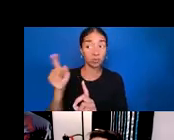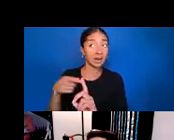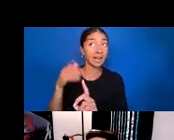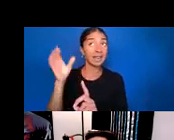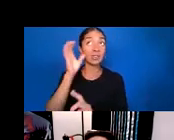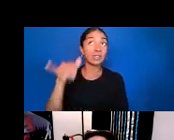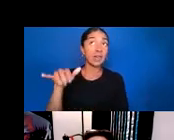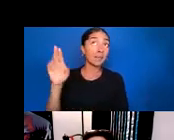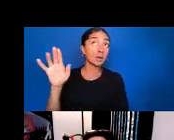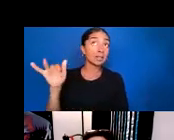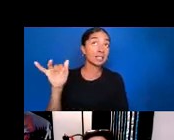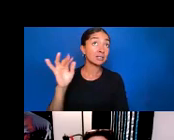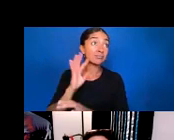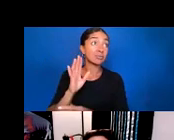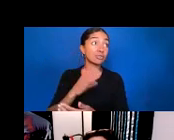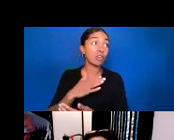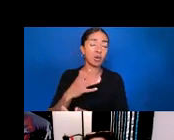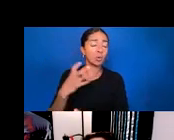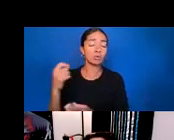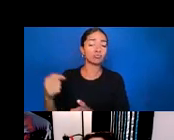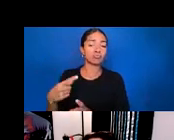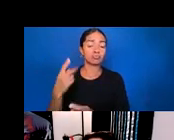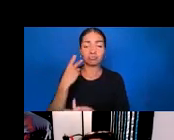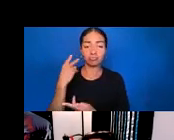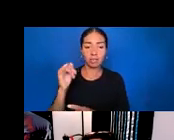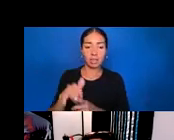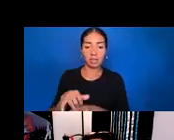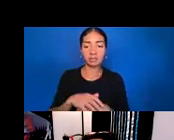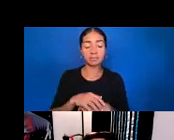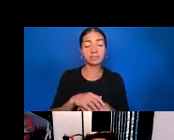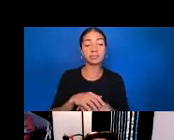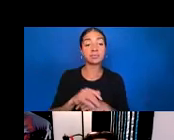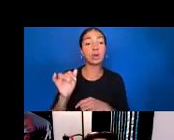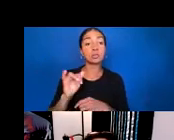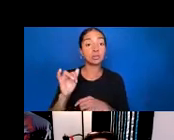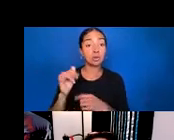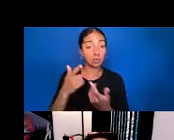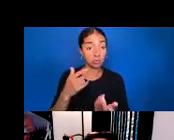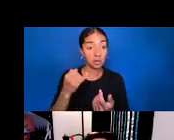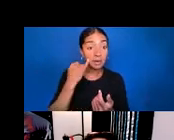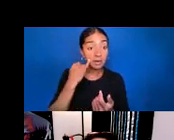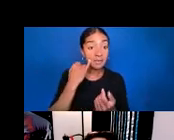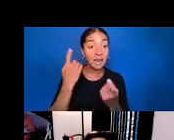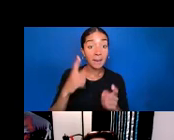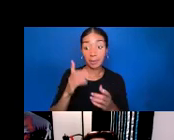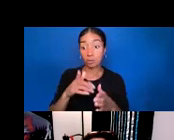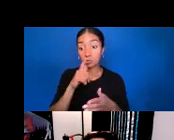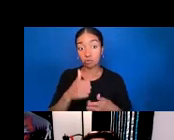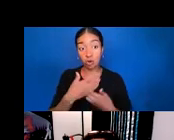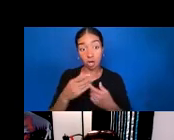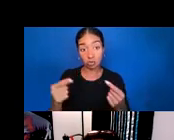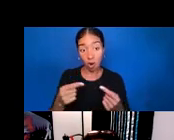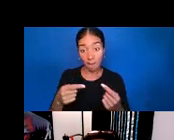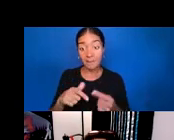happen. Also that the offender may not be held accountable. that happens more than what